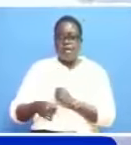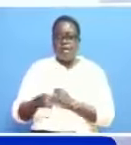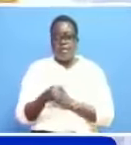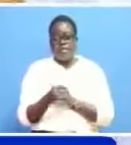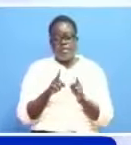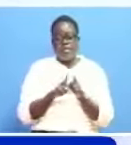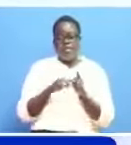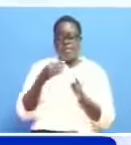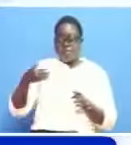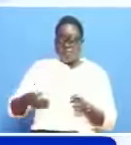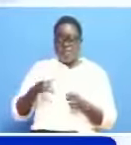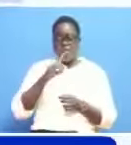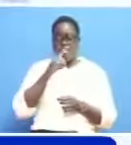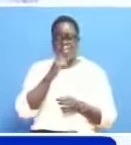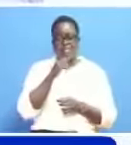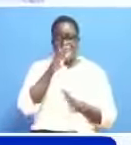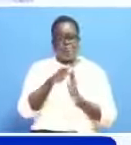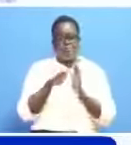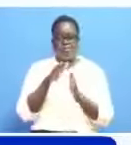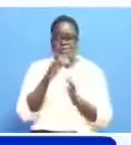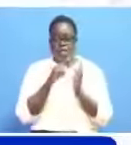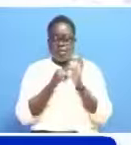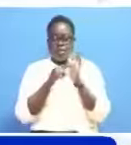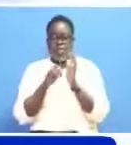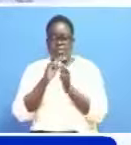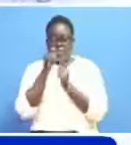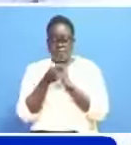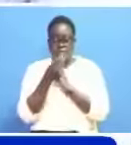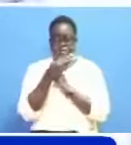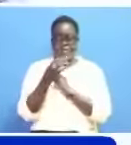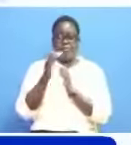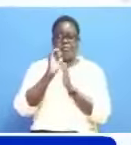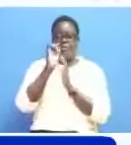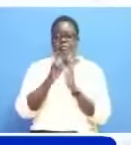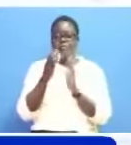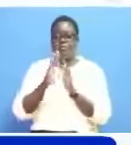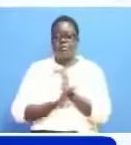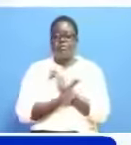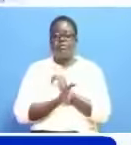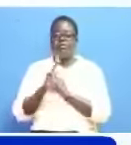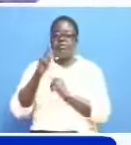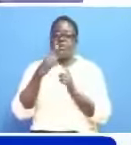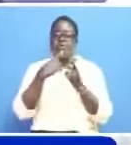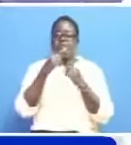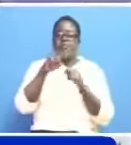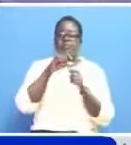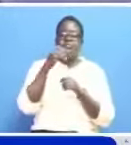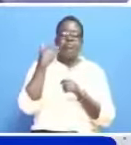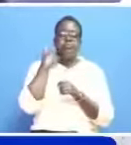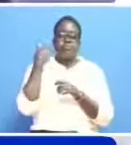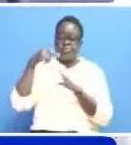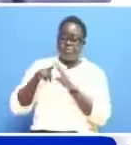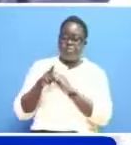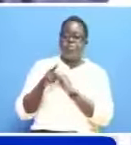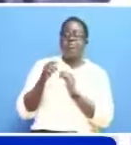huyo vaa mwikaani mawetakana itambiini wananyua kwa liuka kwa utongoi vandhi ya Kenya. Vala mwumania vanane ngendilila inalikilila